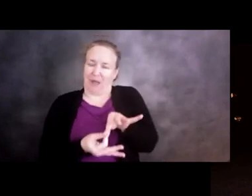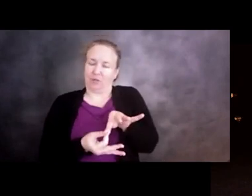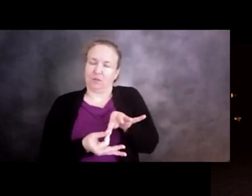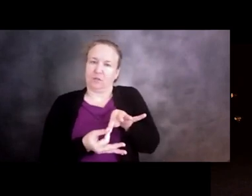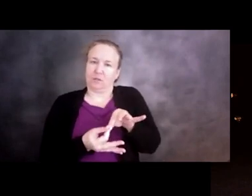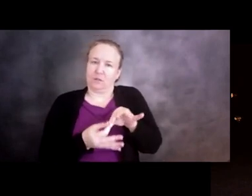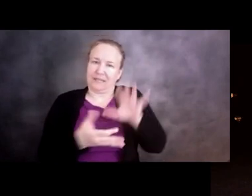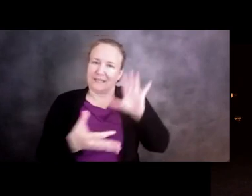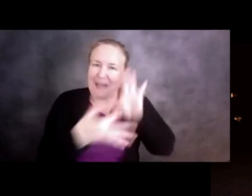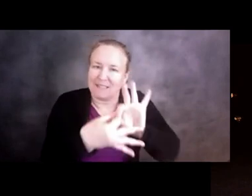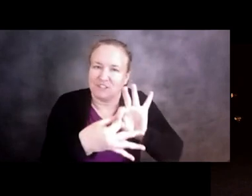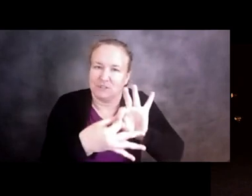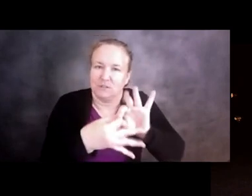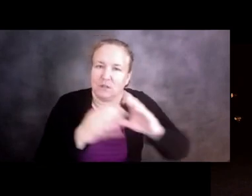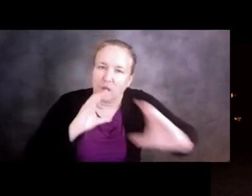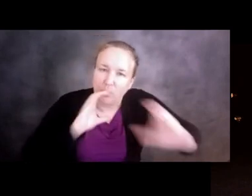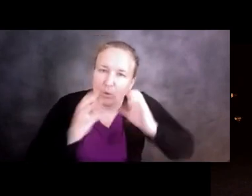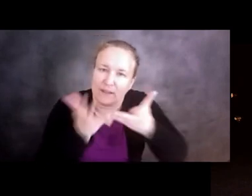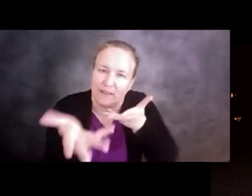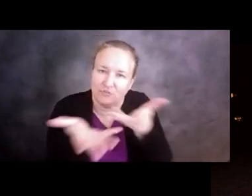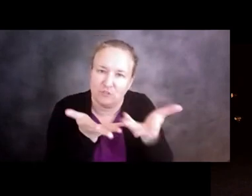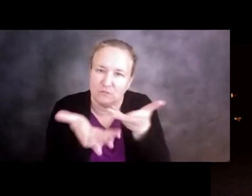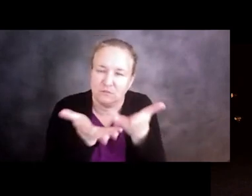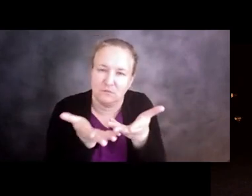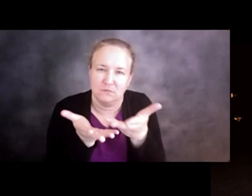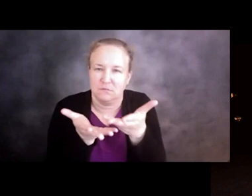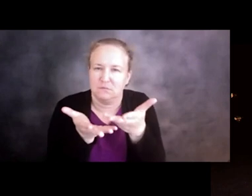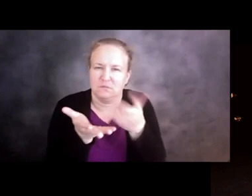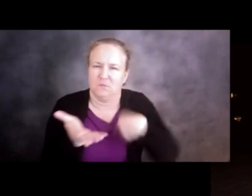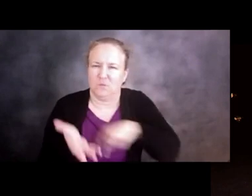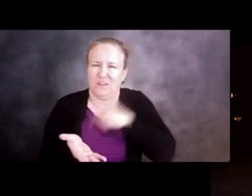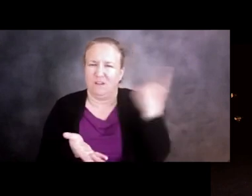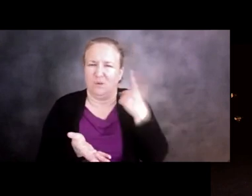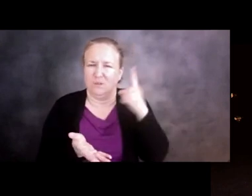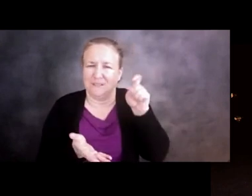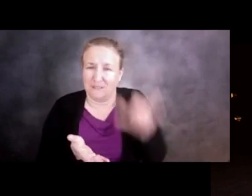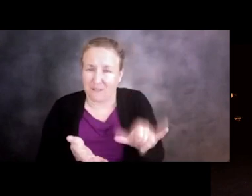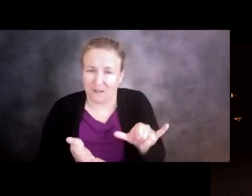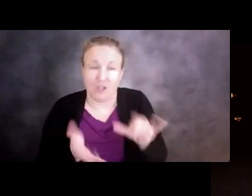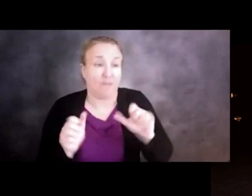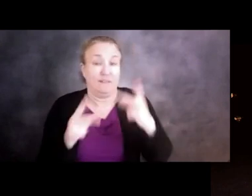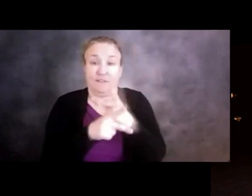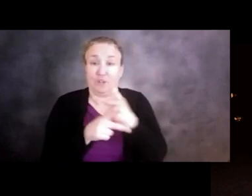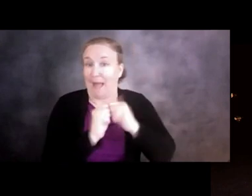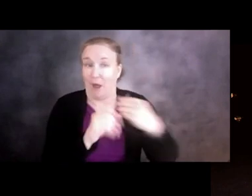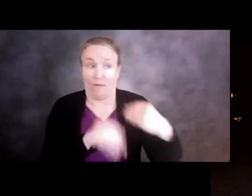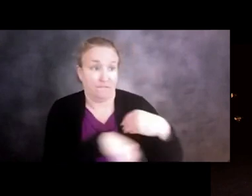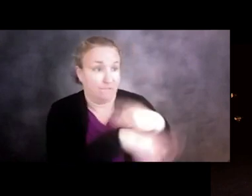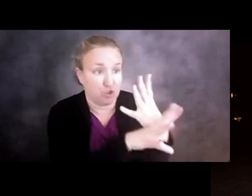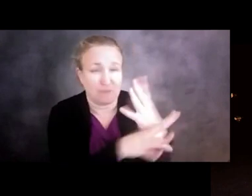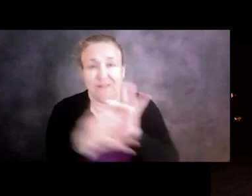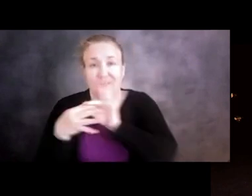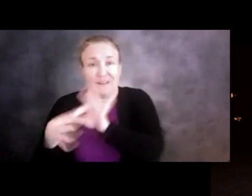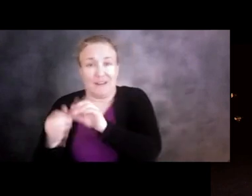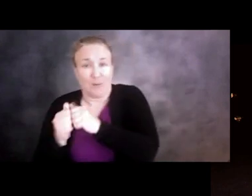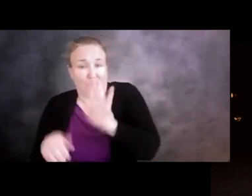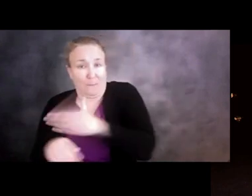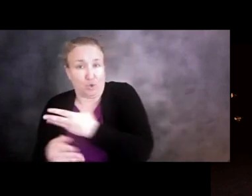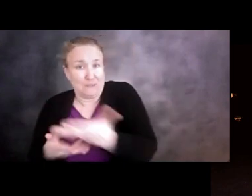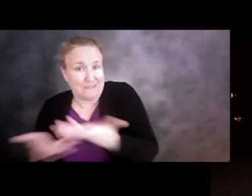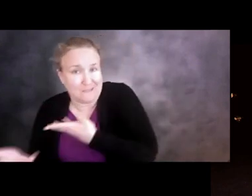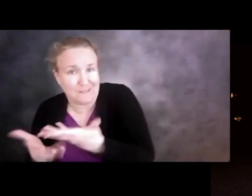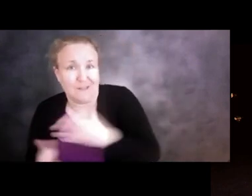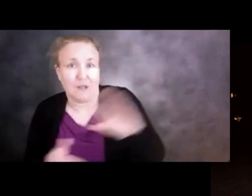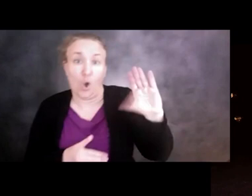and we always have to have that, whether we have to figure out how to do it virtually, how to connect with the music, how to bring Courtney's